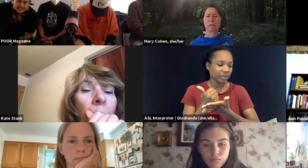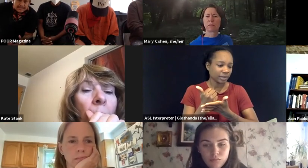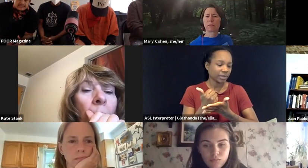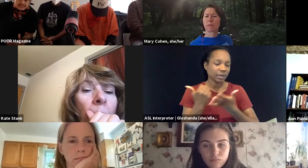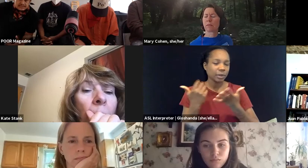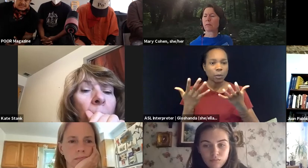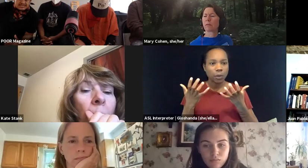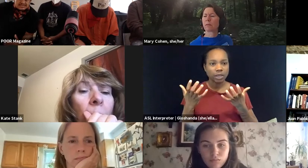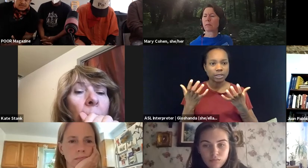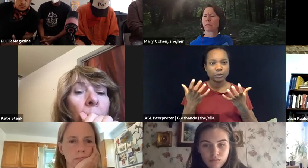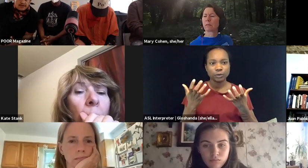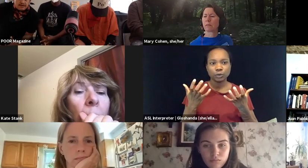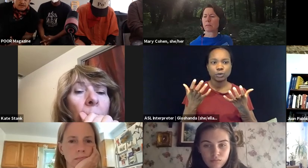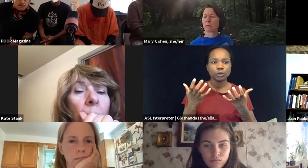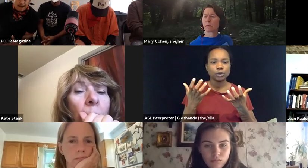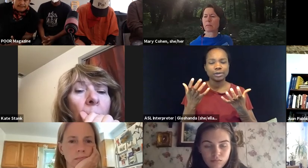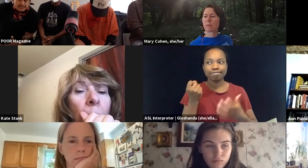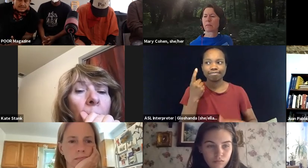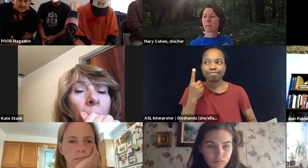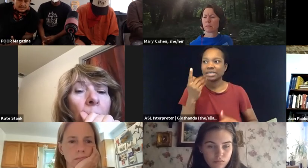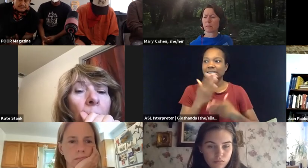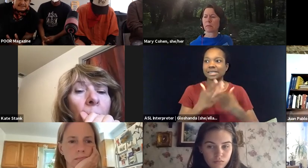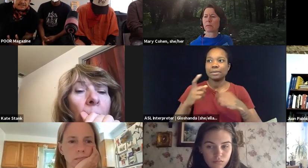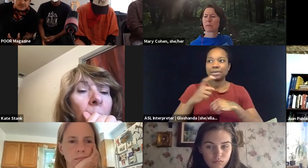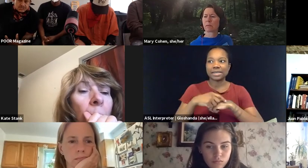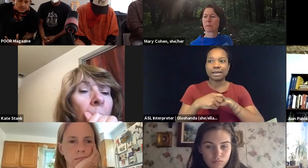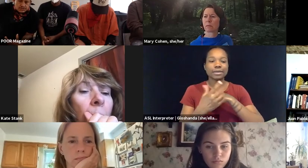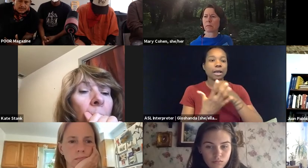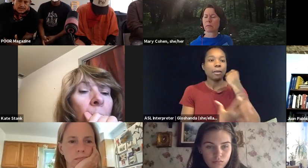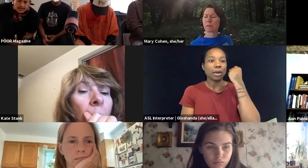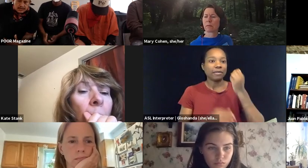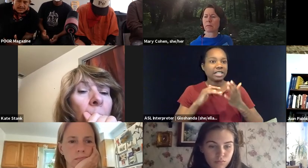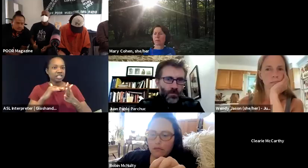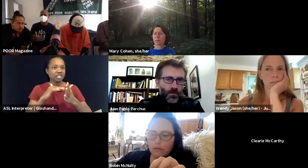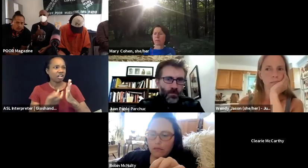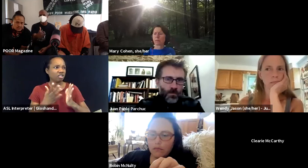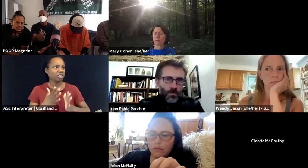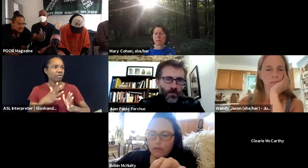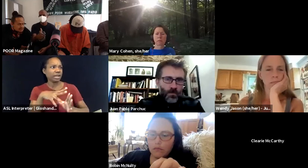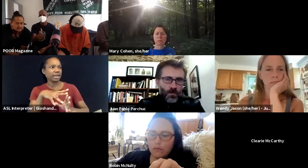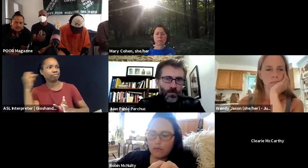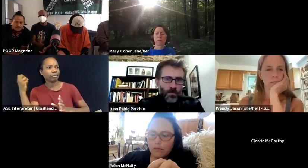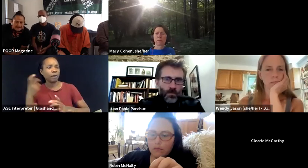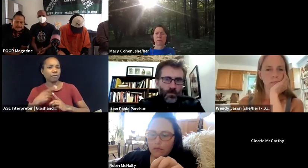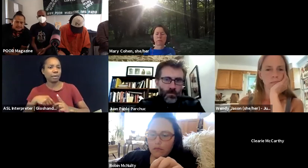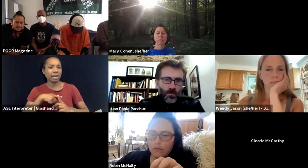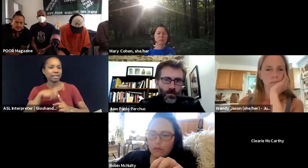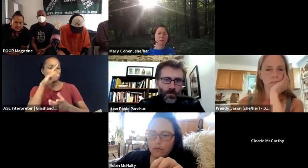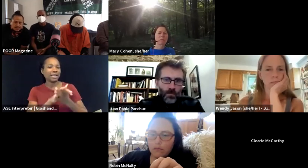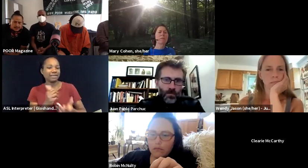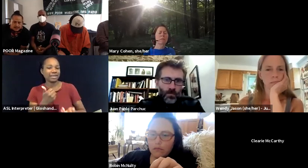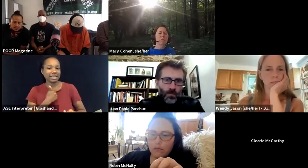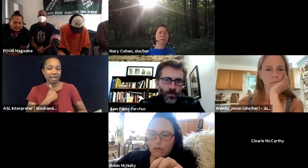that the thing that sometimes gets taken away from poverty scholars, the believe in ourselves. And that's why we always say none of us come from